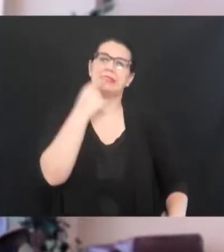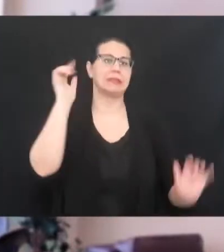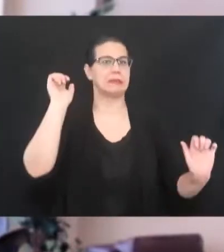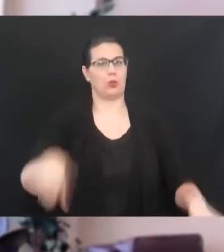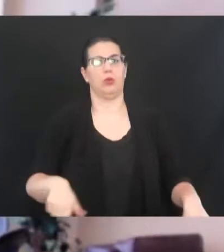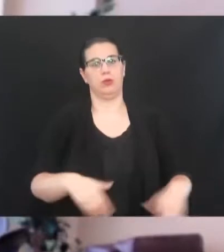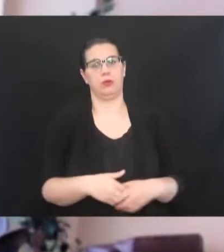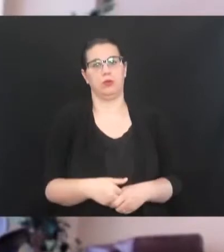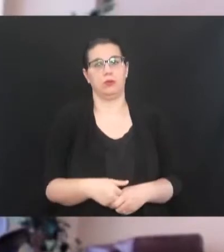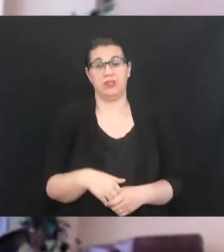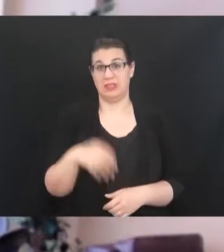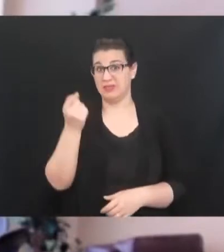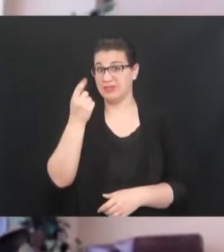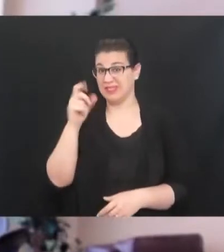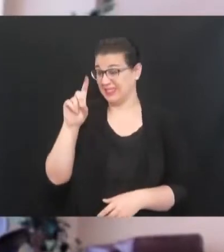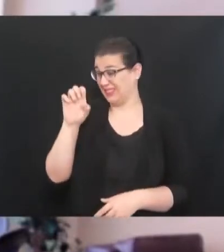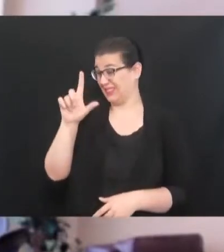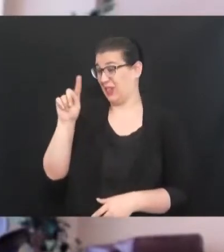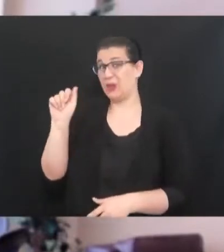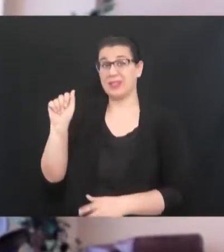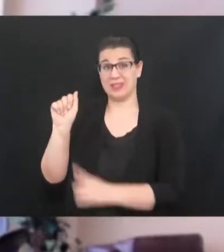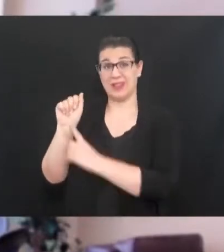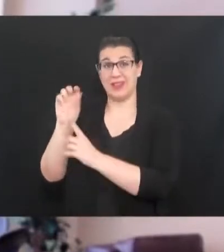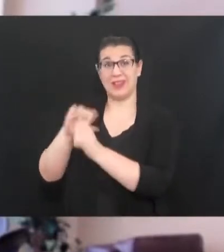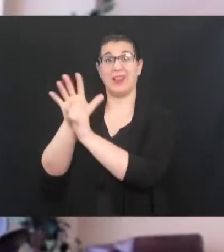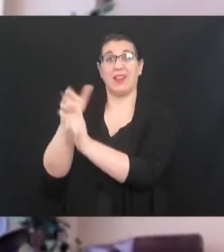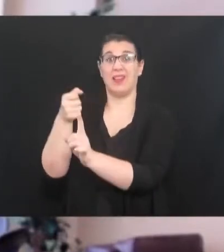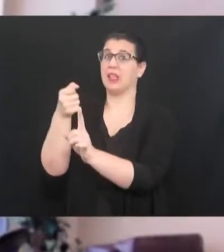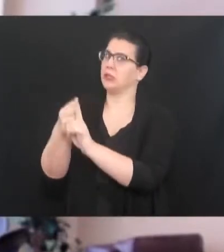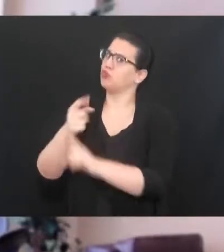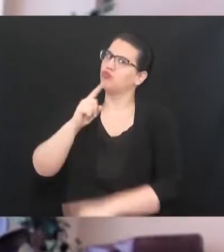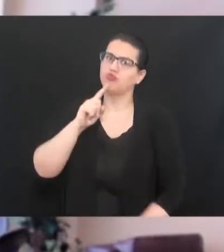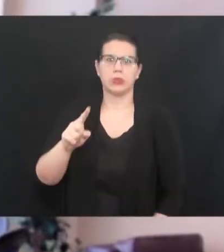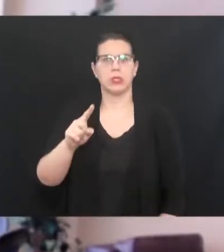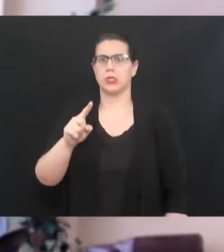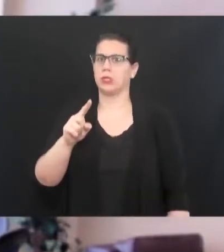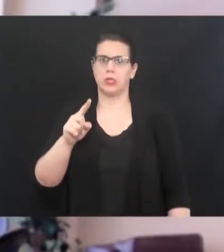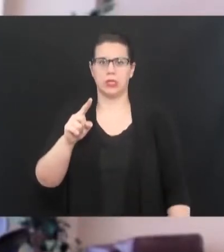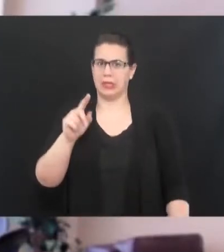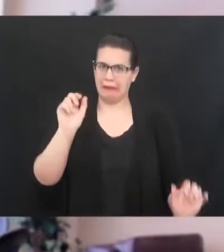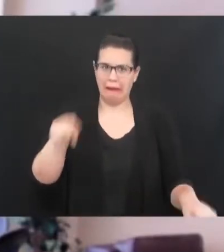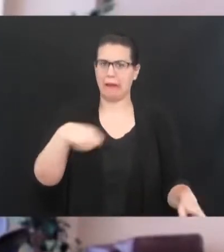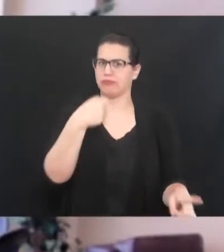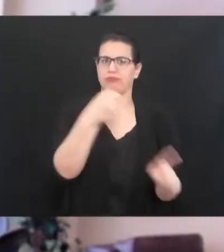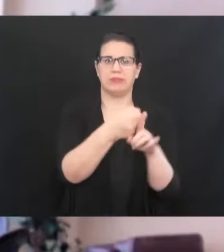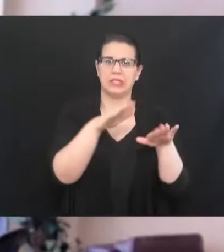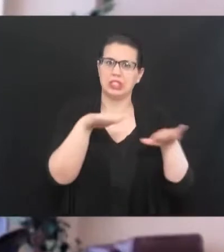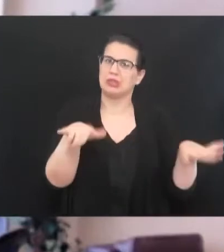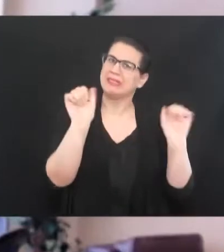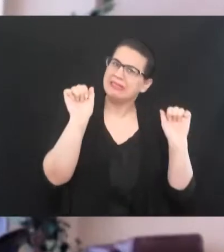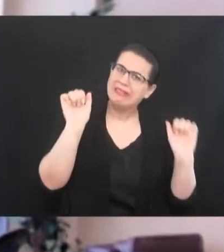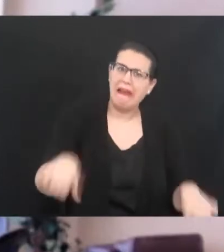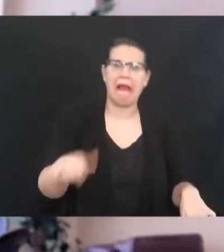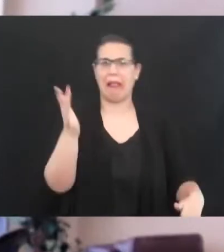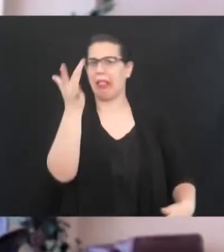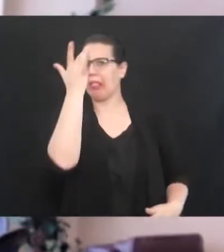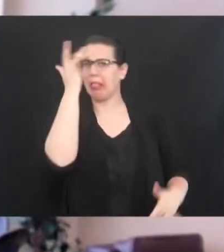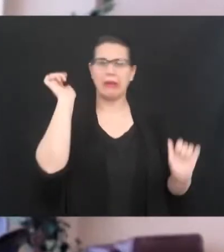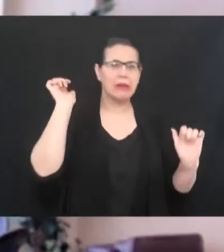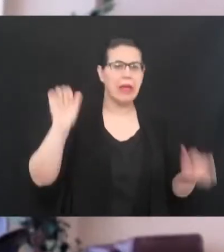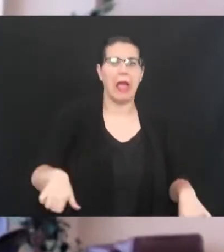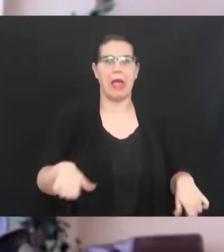a much, much higher ability to infect and to infect children, and in really hard-hit places of the